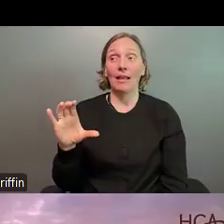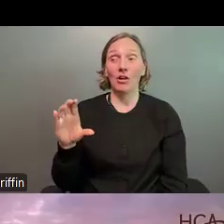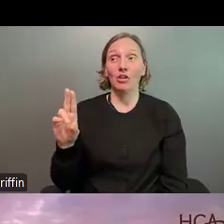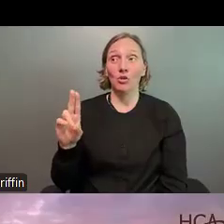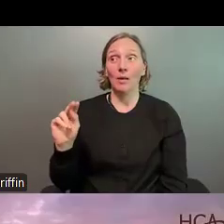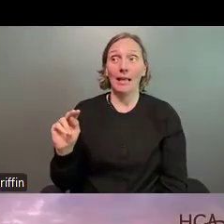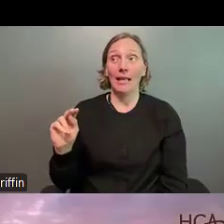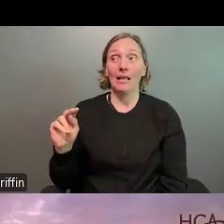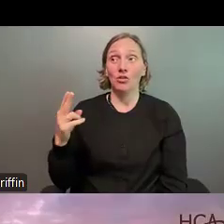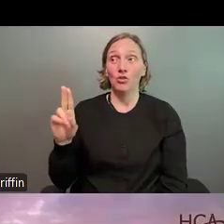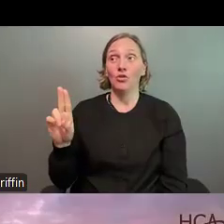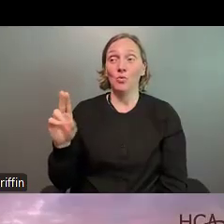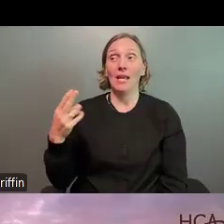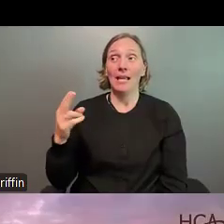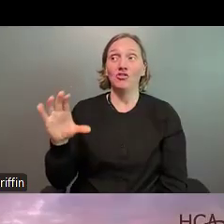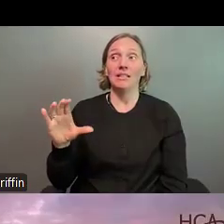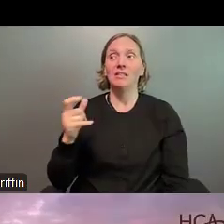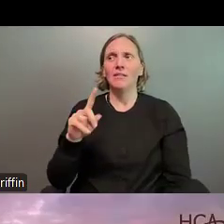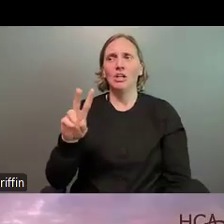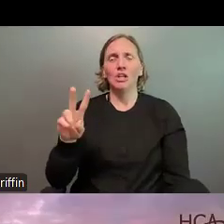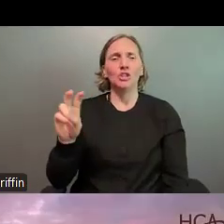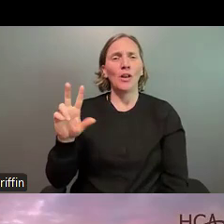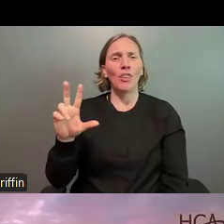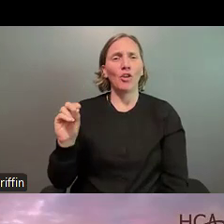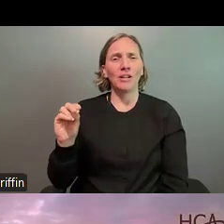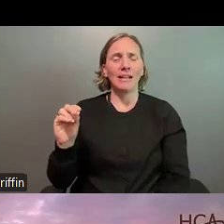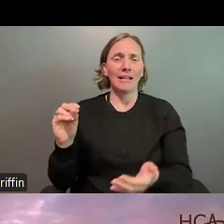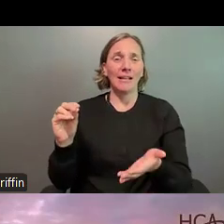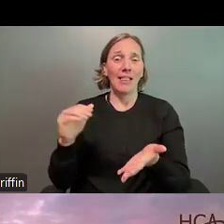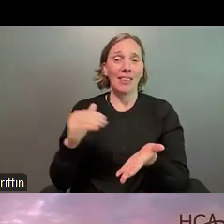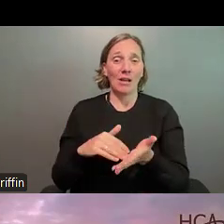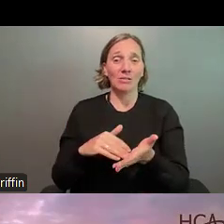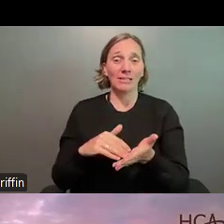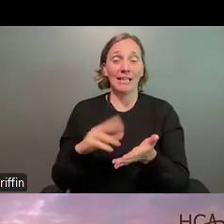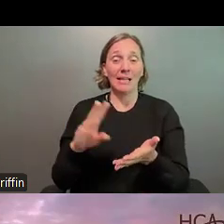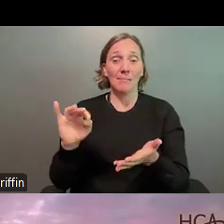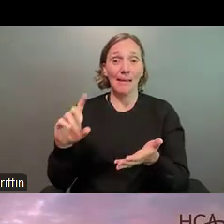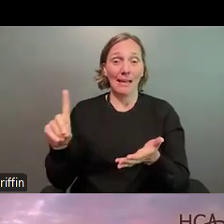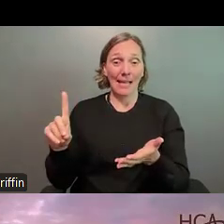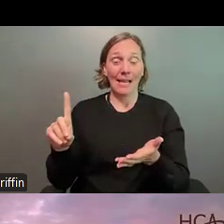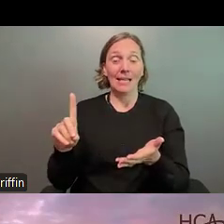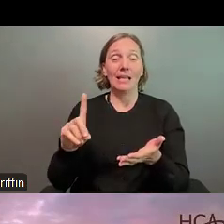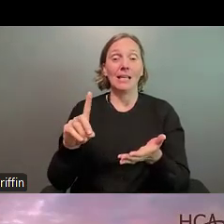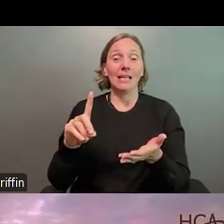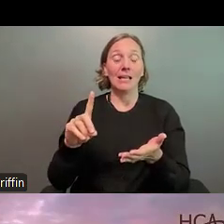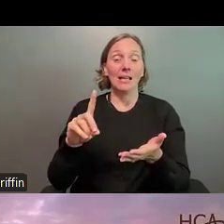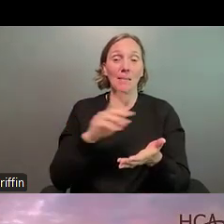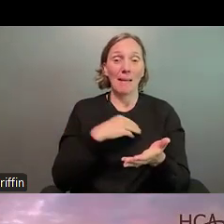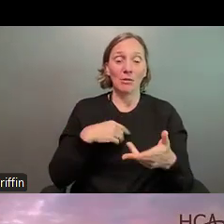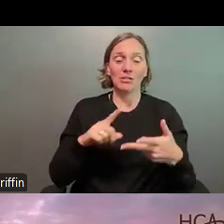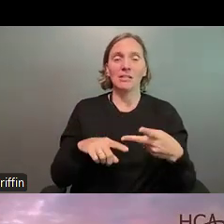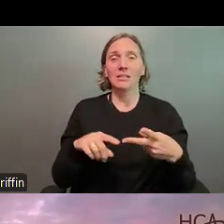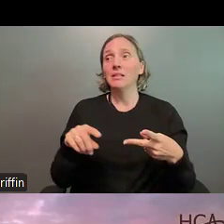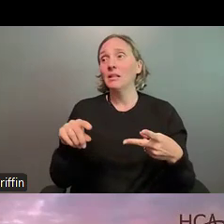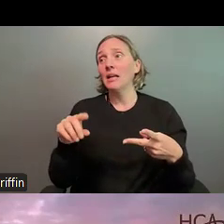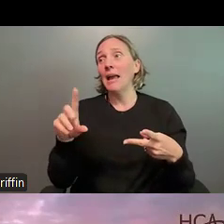nearly 230,000 Apple Health Medicaid members and about 74,000 DSNP members by offering